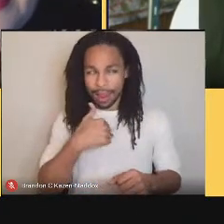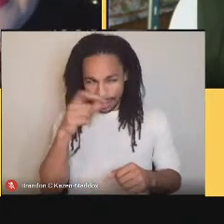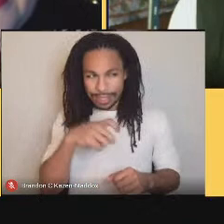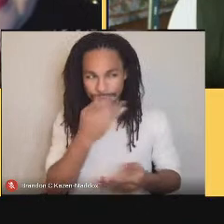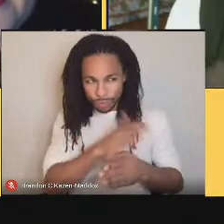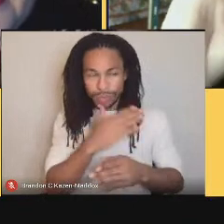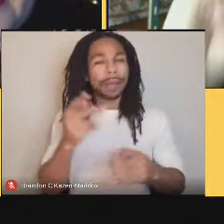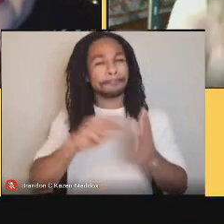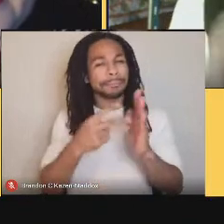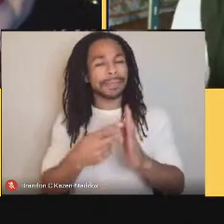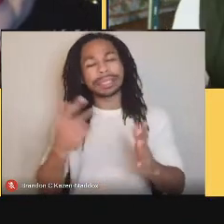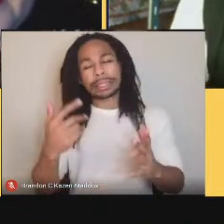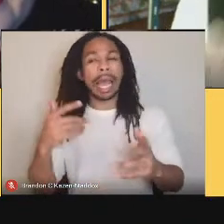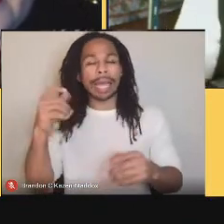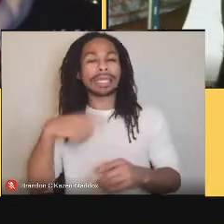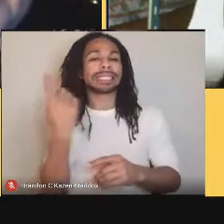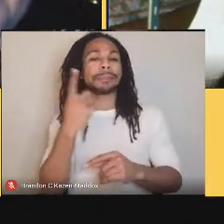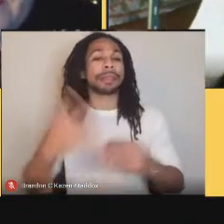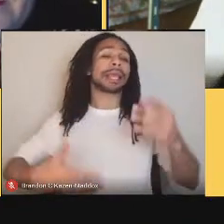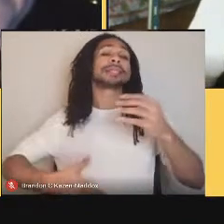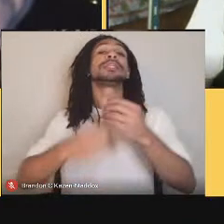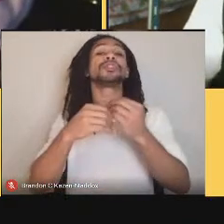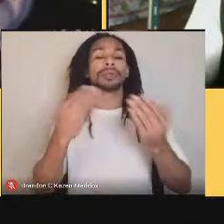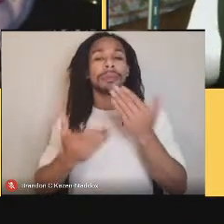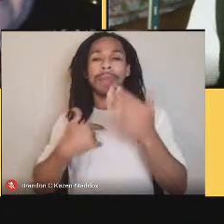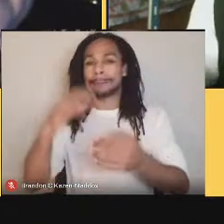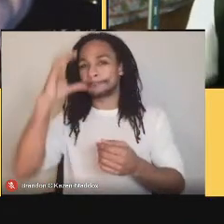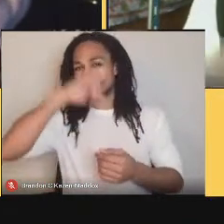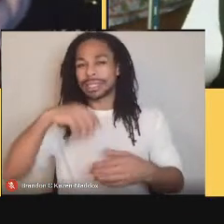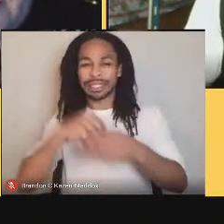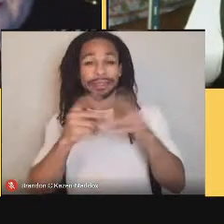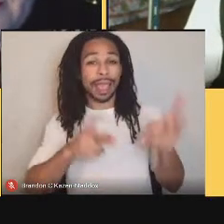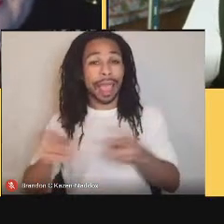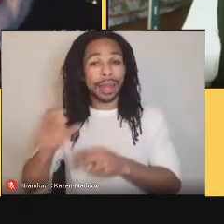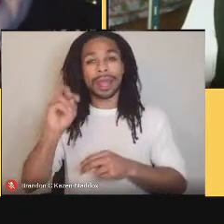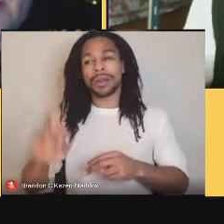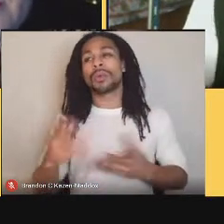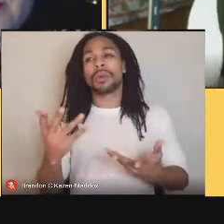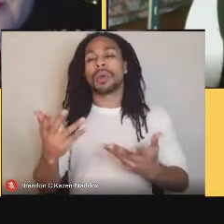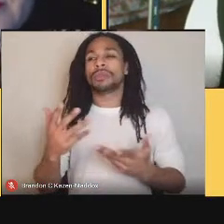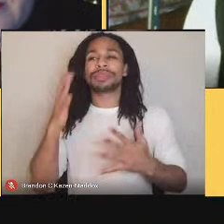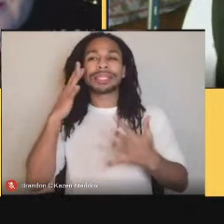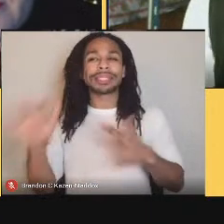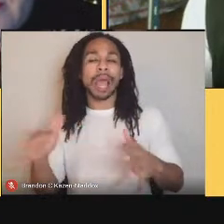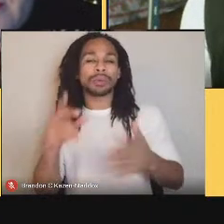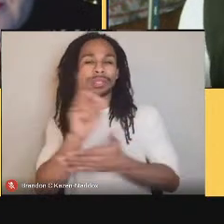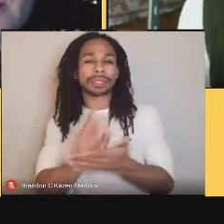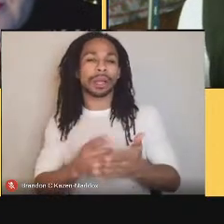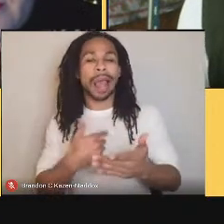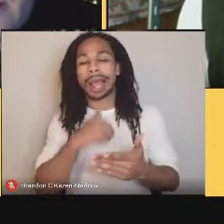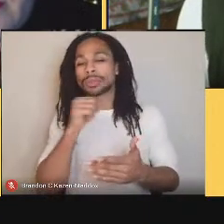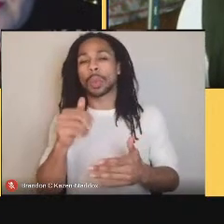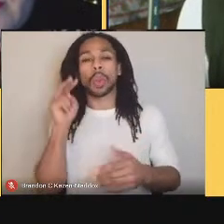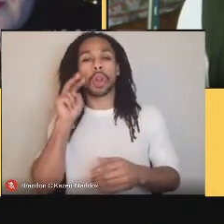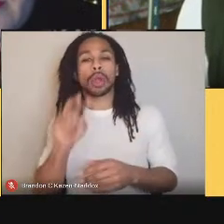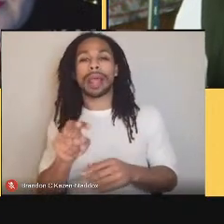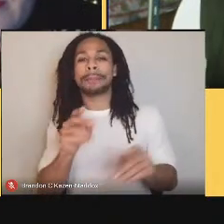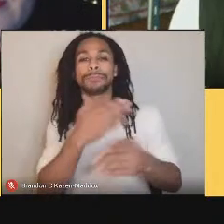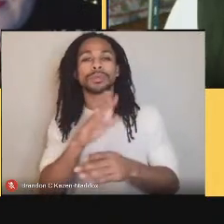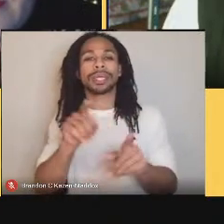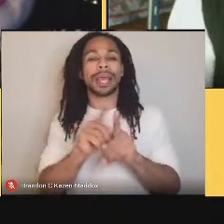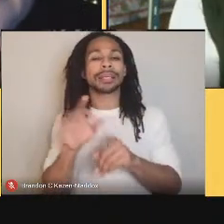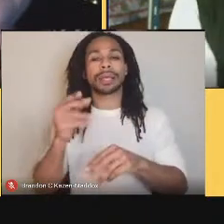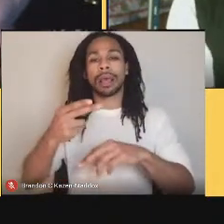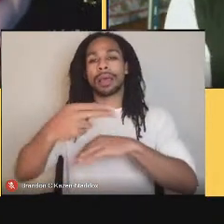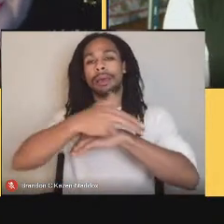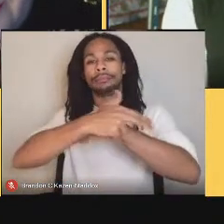needs before music. Chances are there's something I missed maybe in the edit or maybe in the dialogue or the sound design. I don't ever want to look at music as a band-aid. And